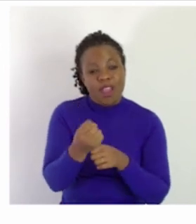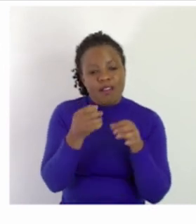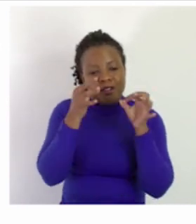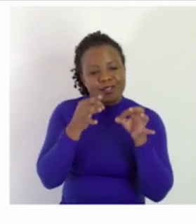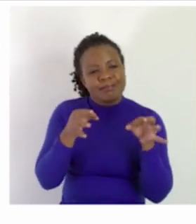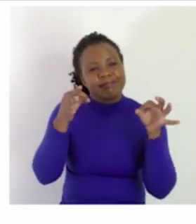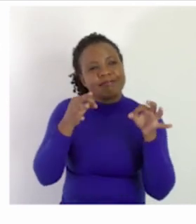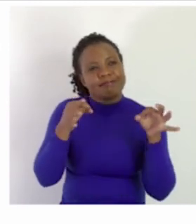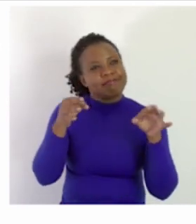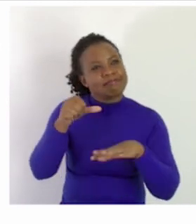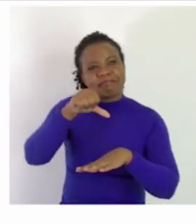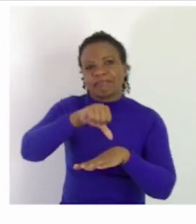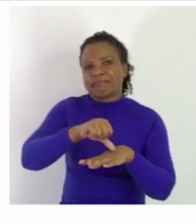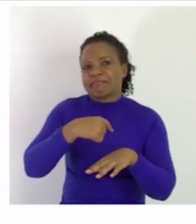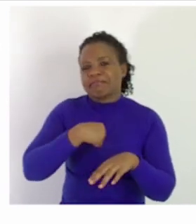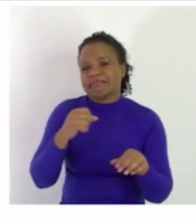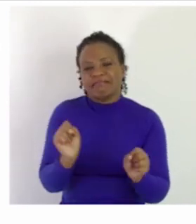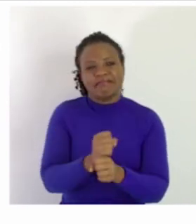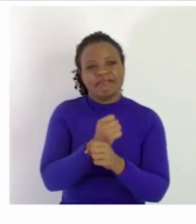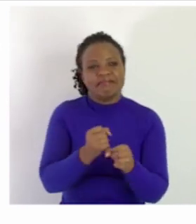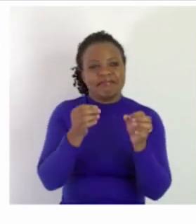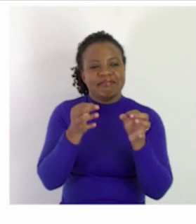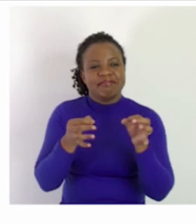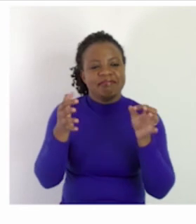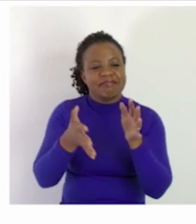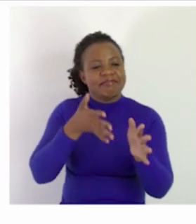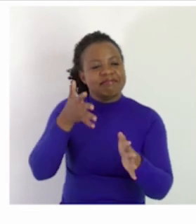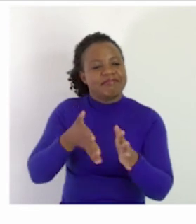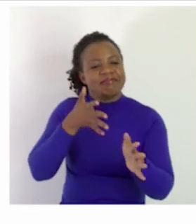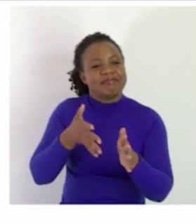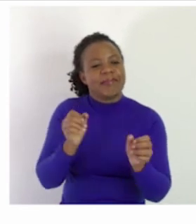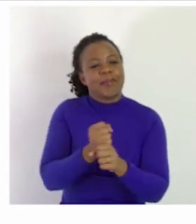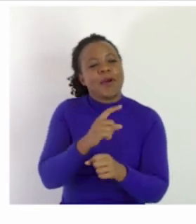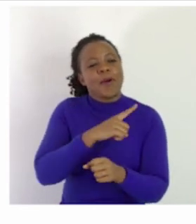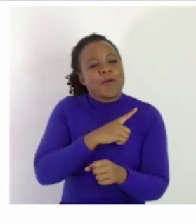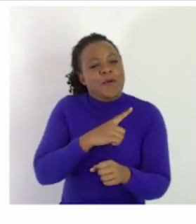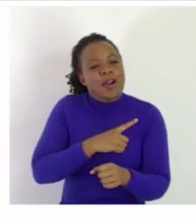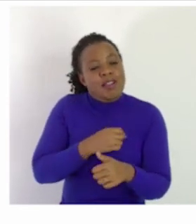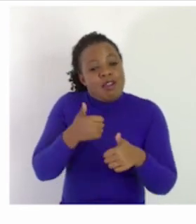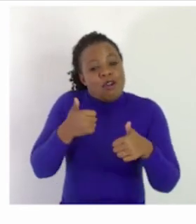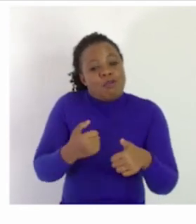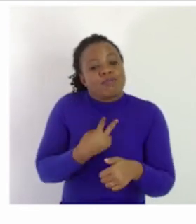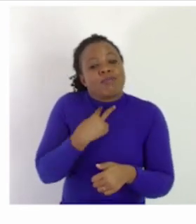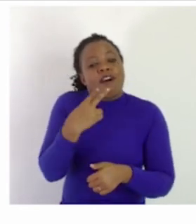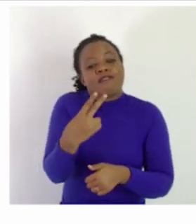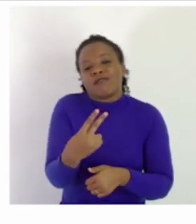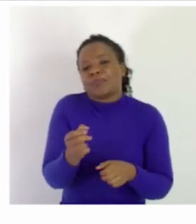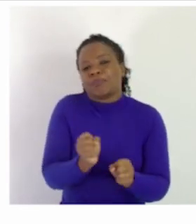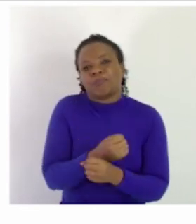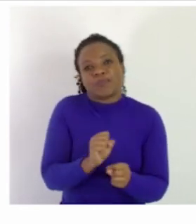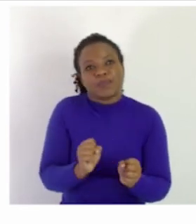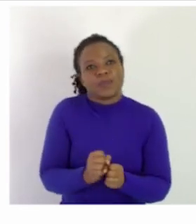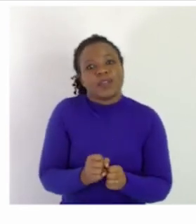Unfortunately, I would not sing for you because I don't have a good voice. But believe you